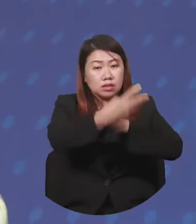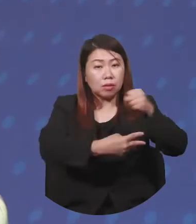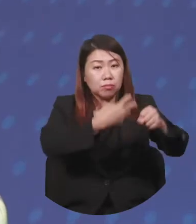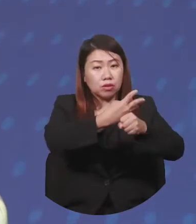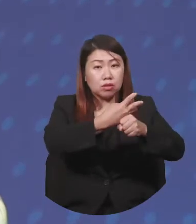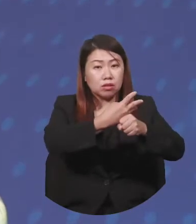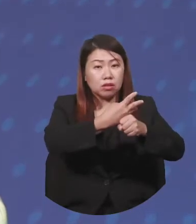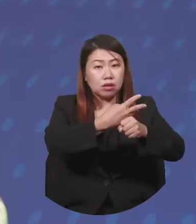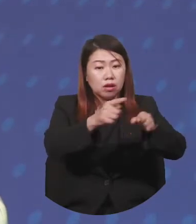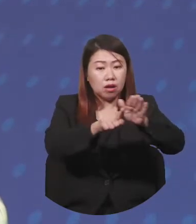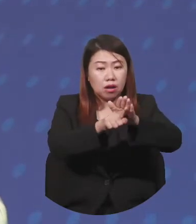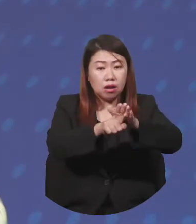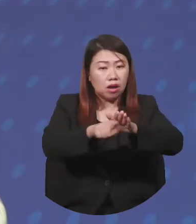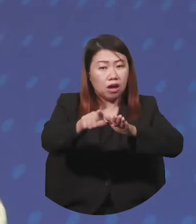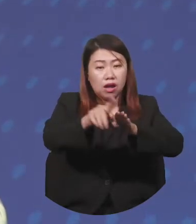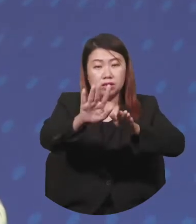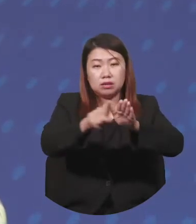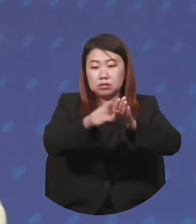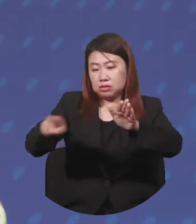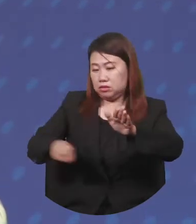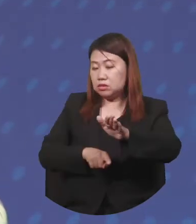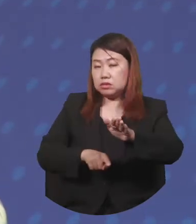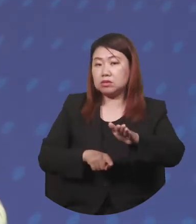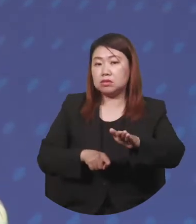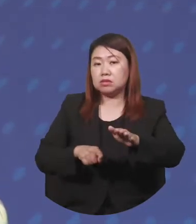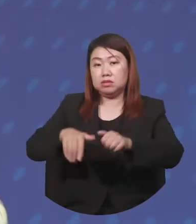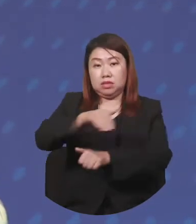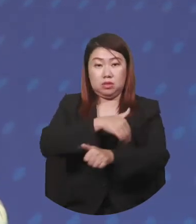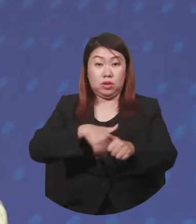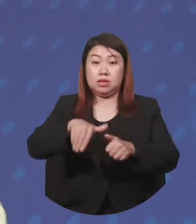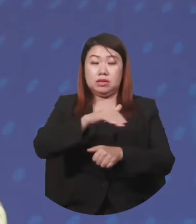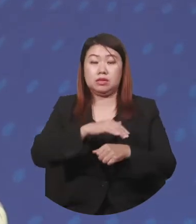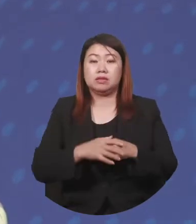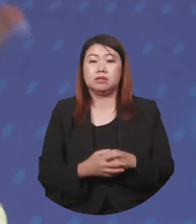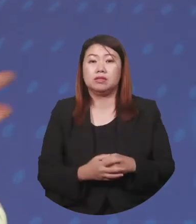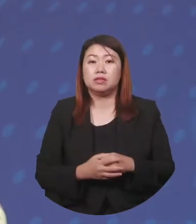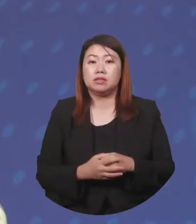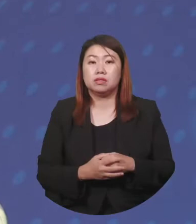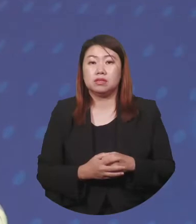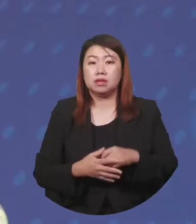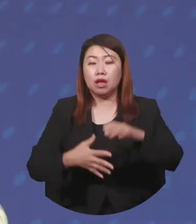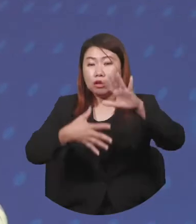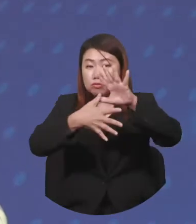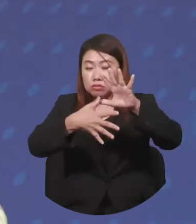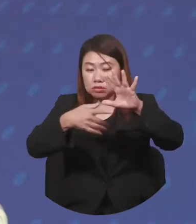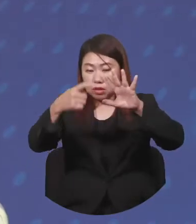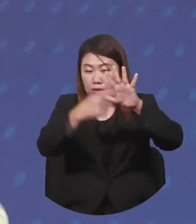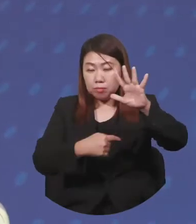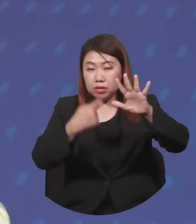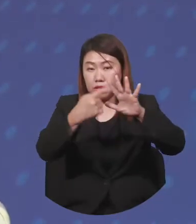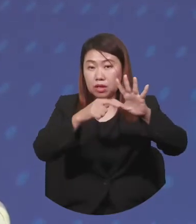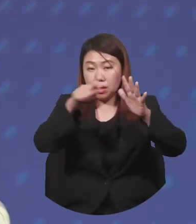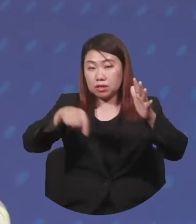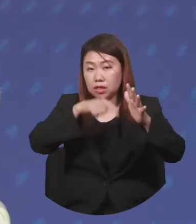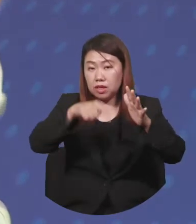that. And this means 5 to 6 years in Latin America, and it means 6 to 7 years in Africa, because that was the